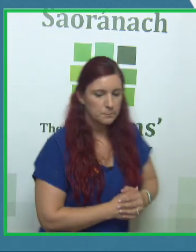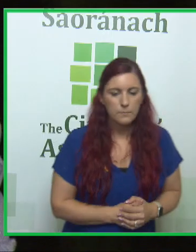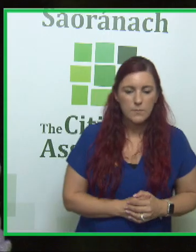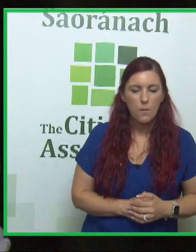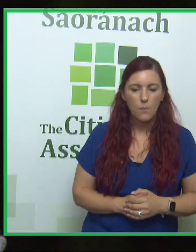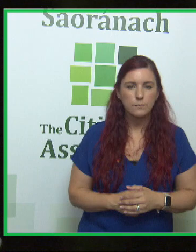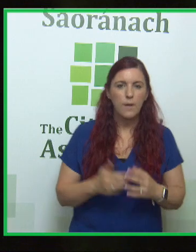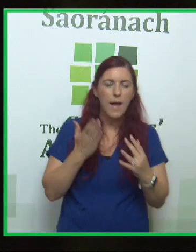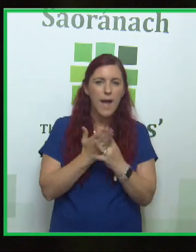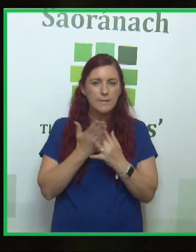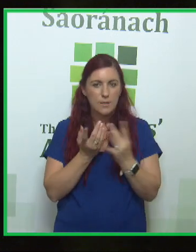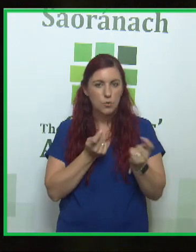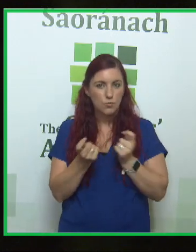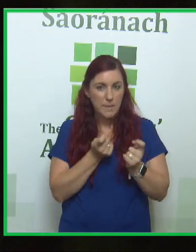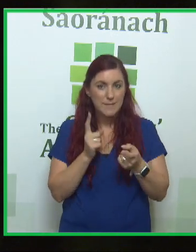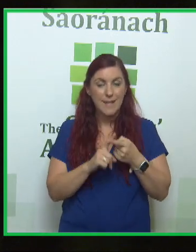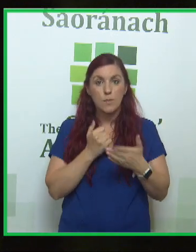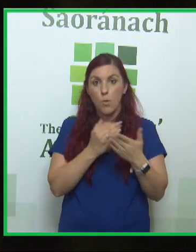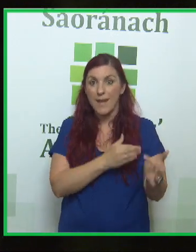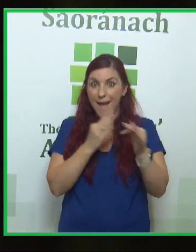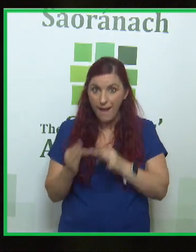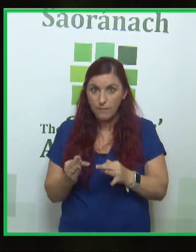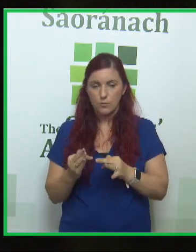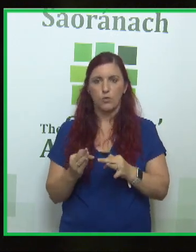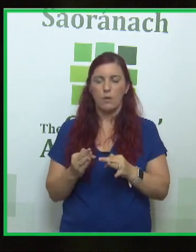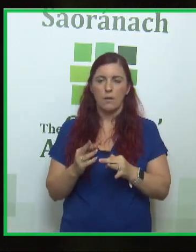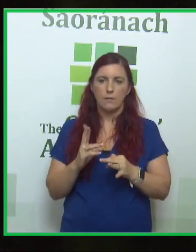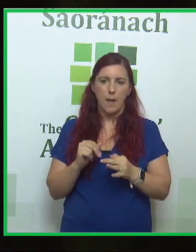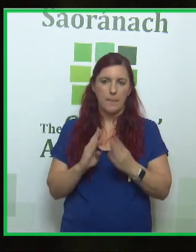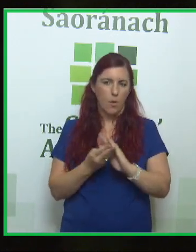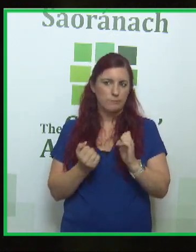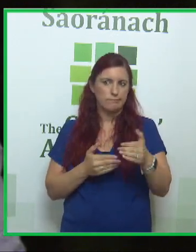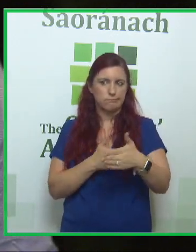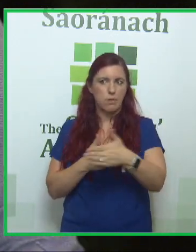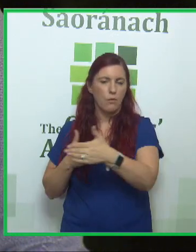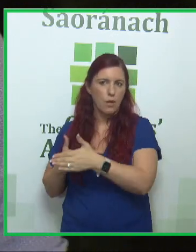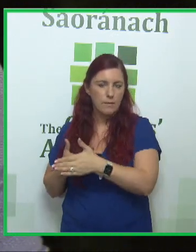difficult when services aren't available locally. In the voluntary sector, and